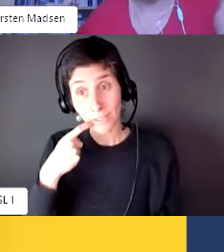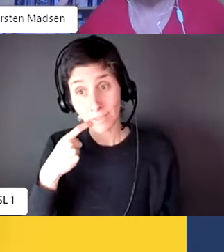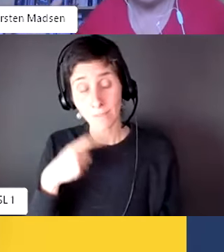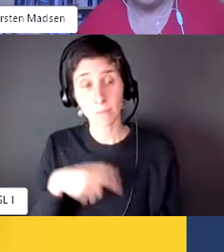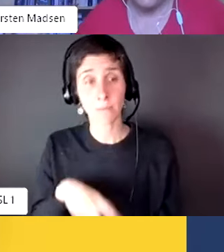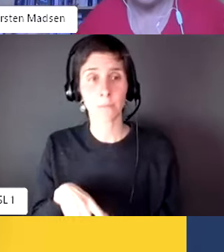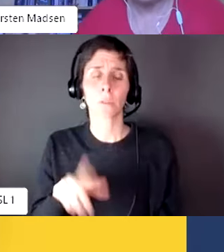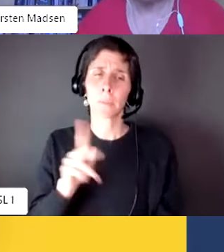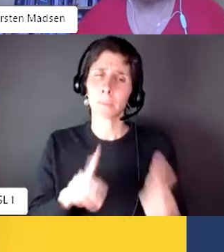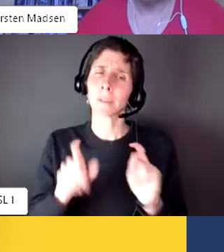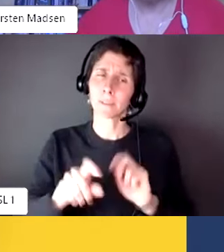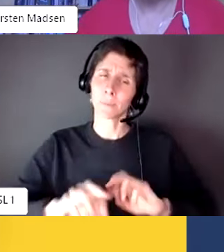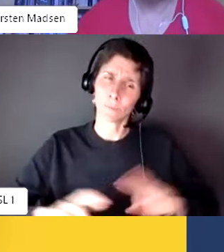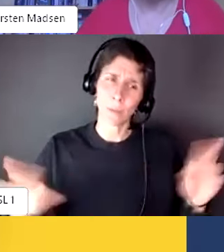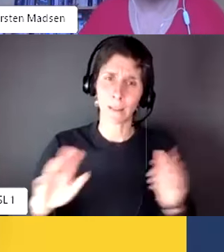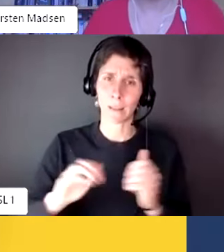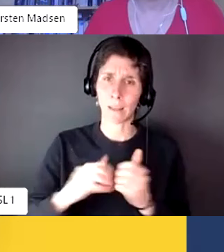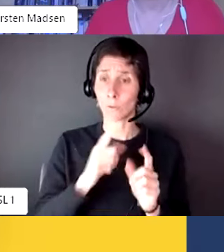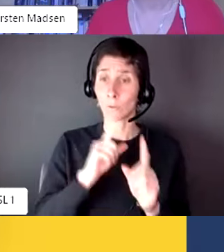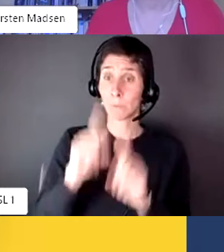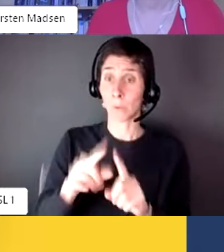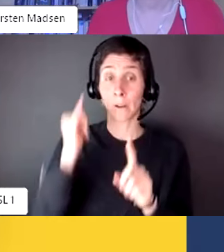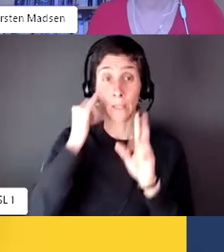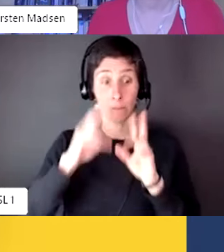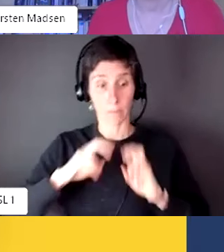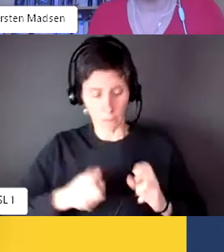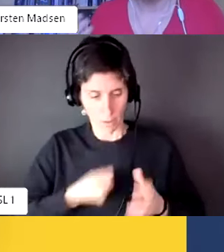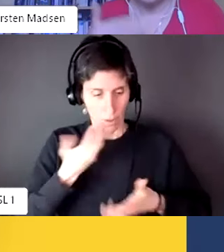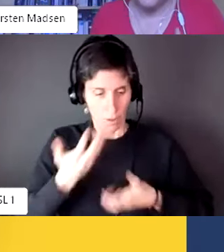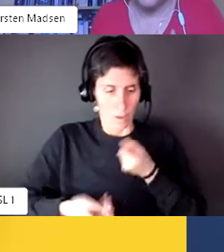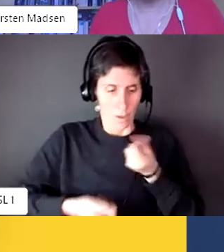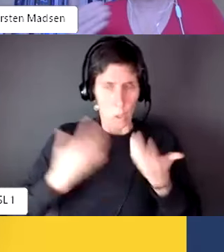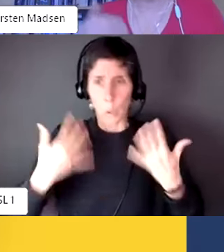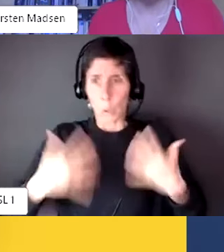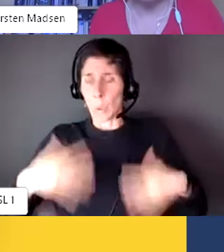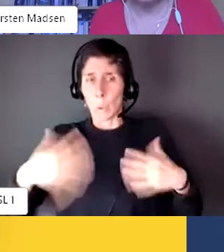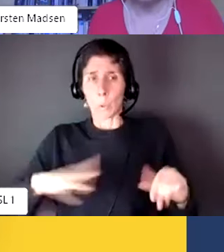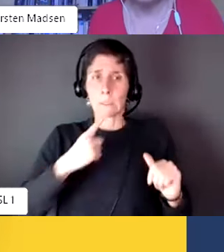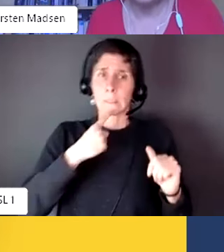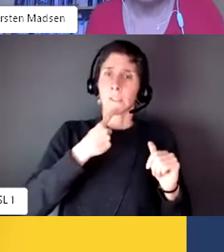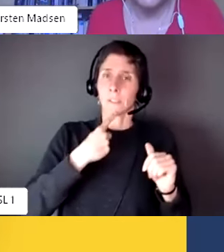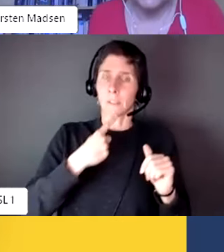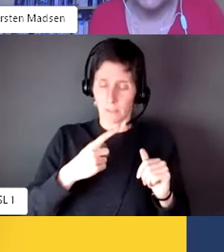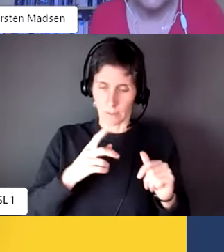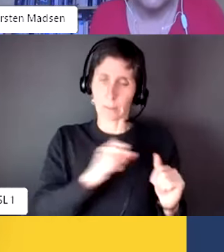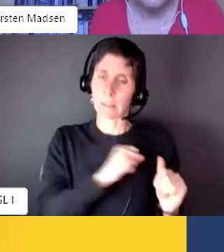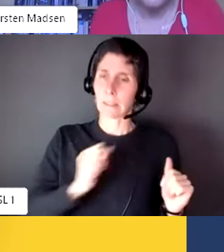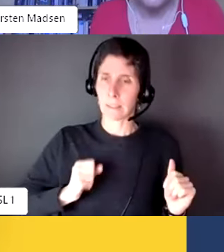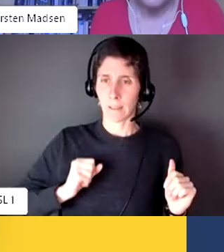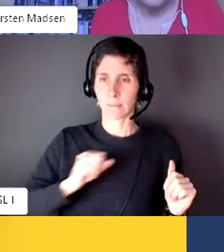to be prepared to respond when things start to come up with regard to responding to these larger issues.